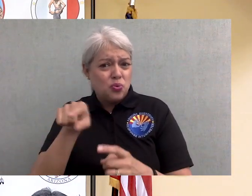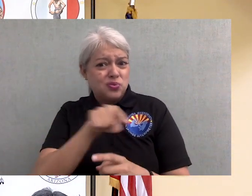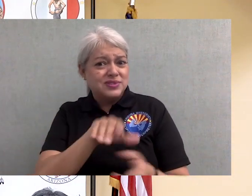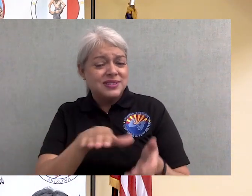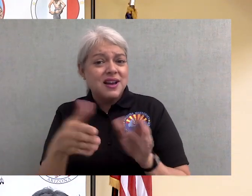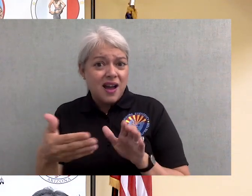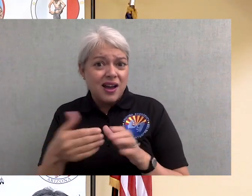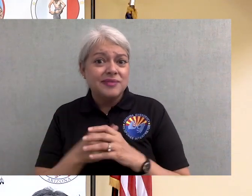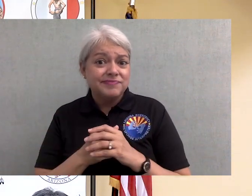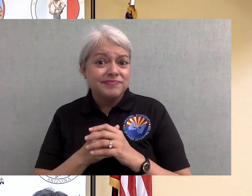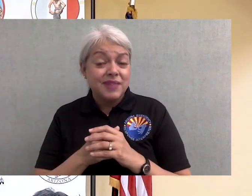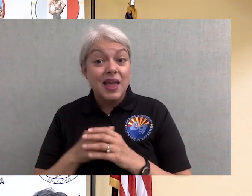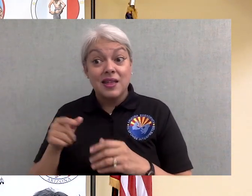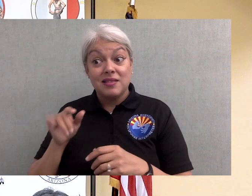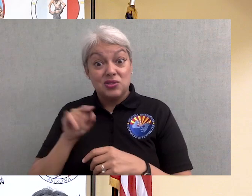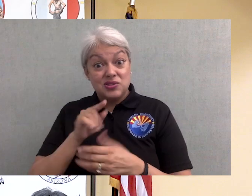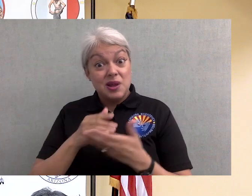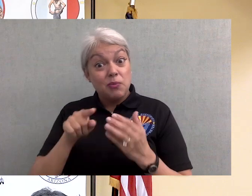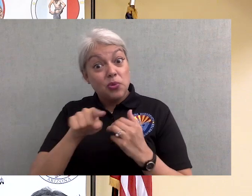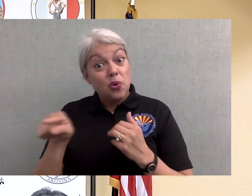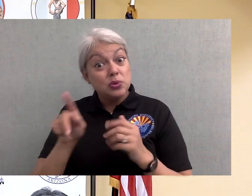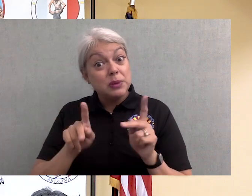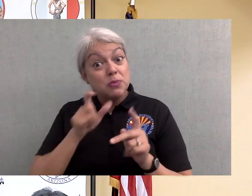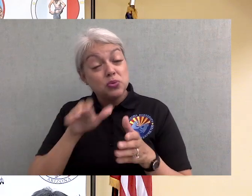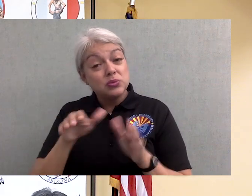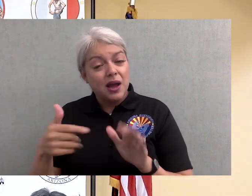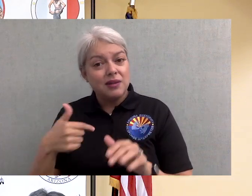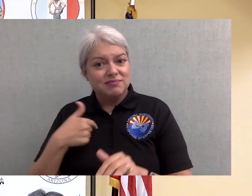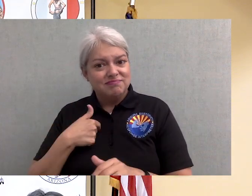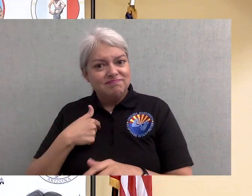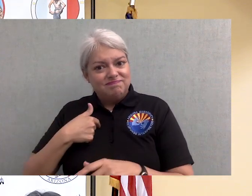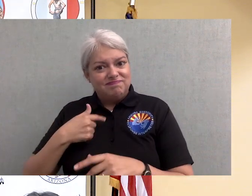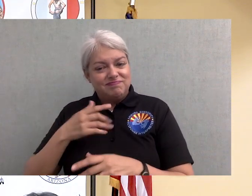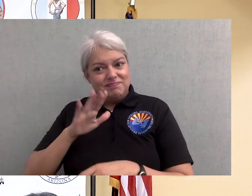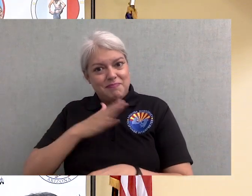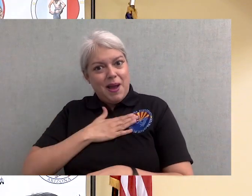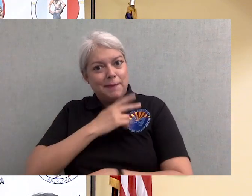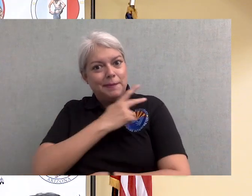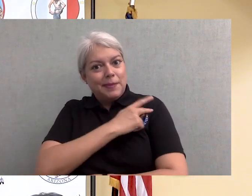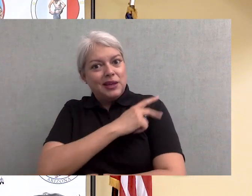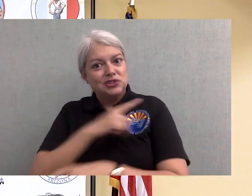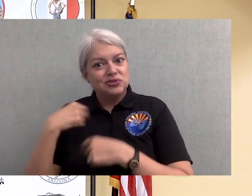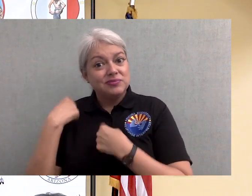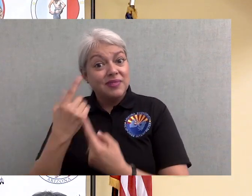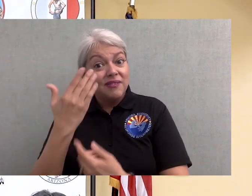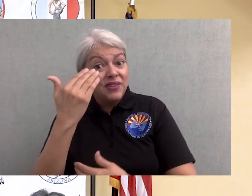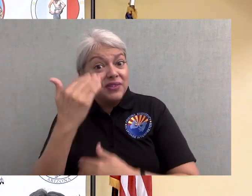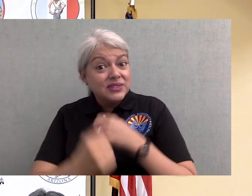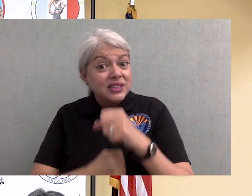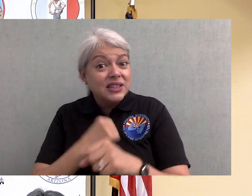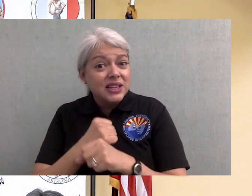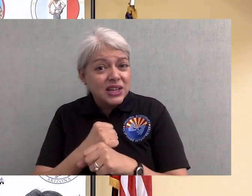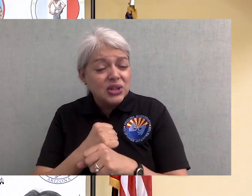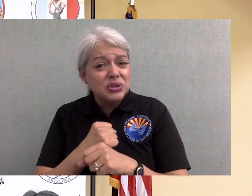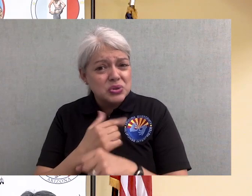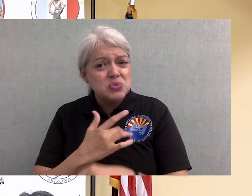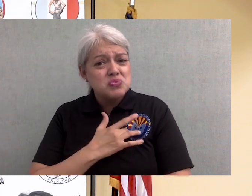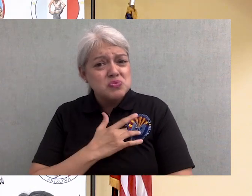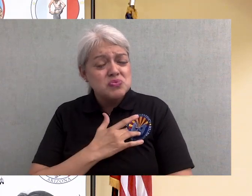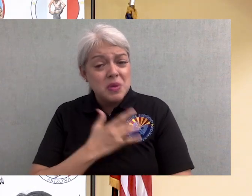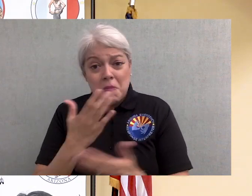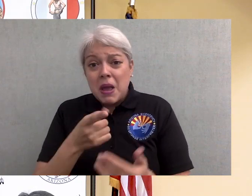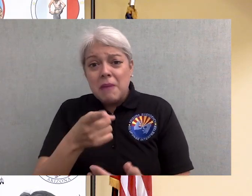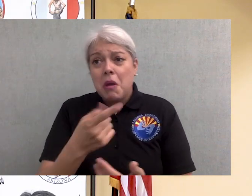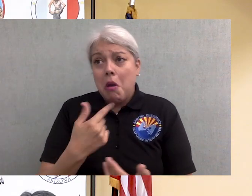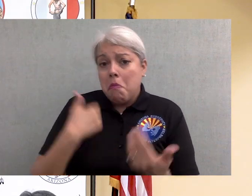years, and I know their families, so it's very real. And even if you haven't been touched by that, it's not impossible that you won't, even if